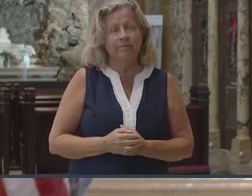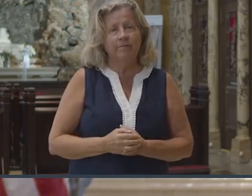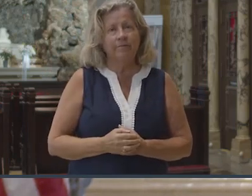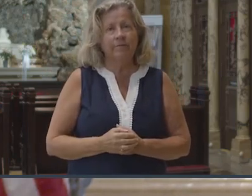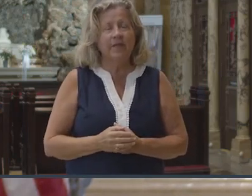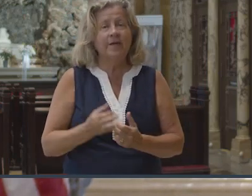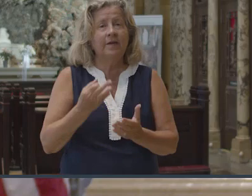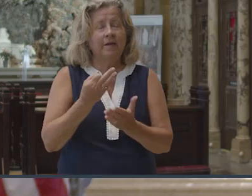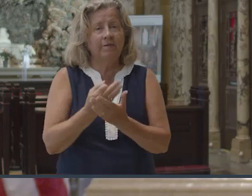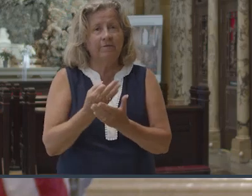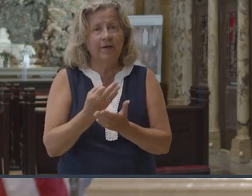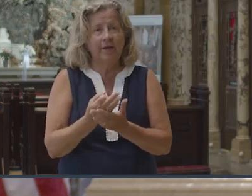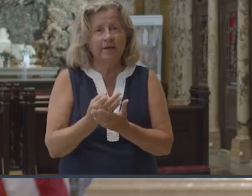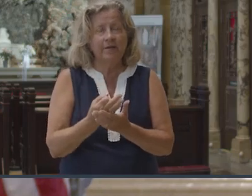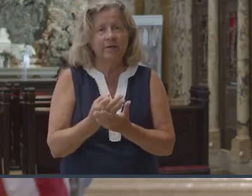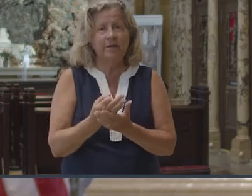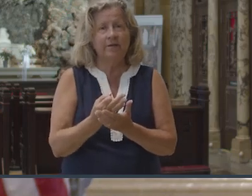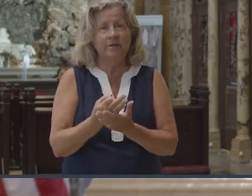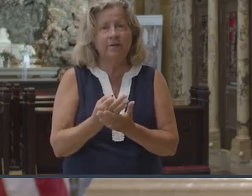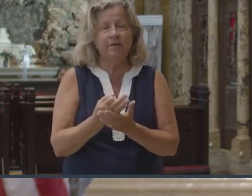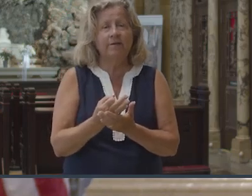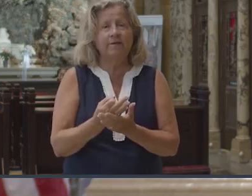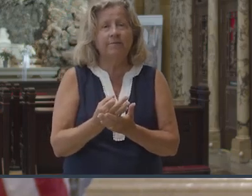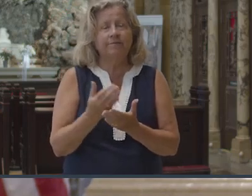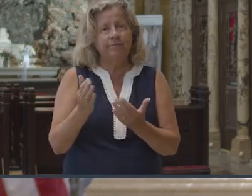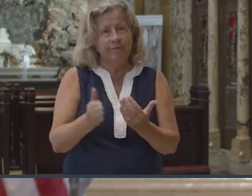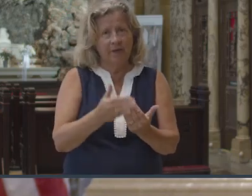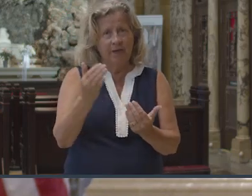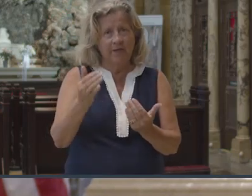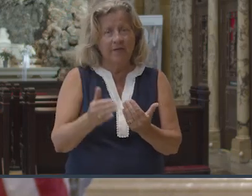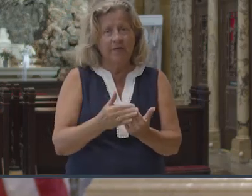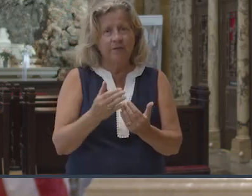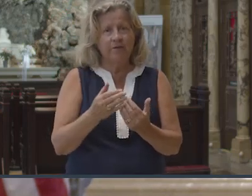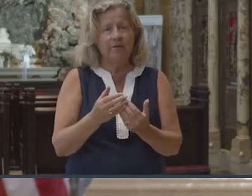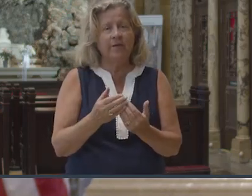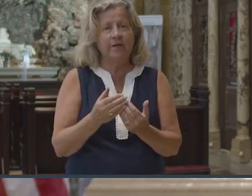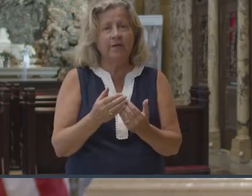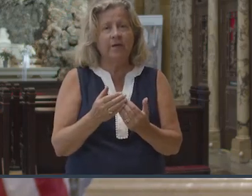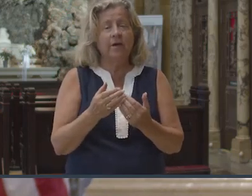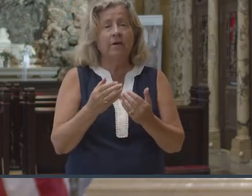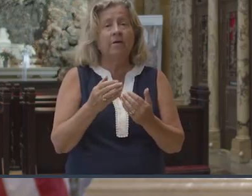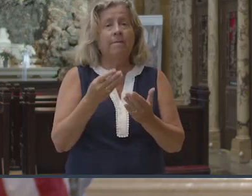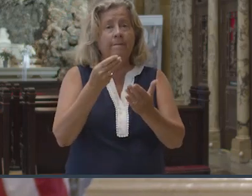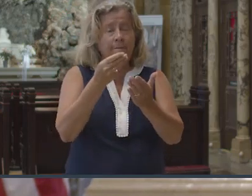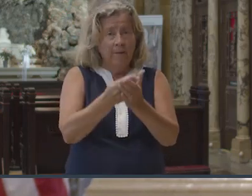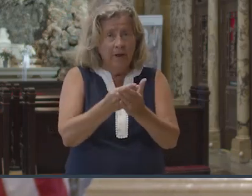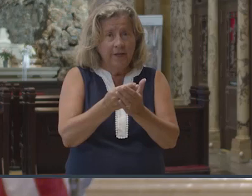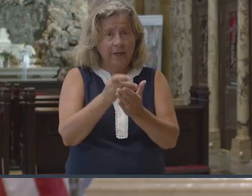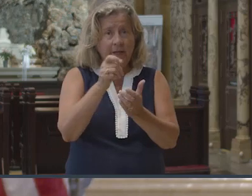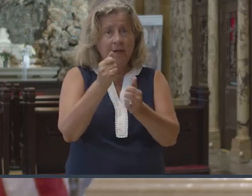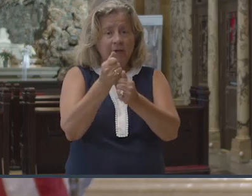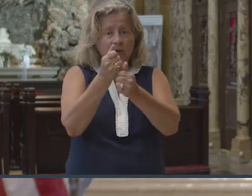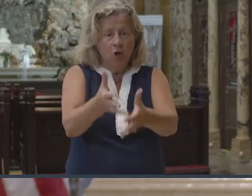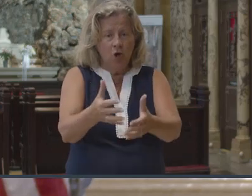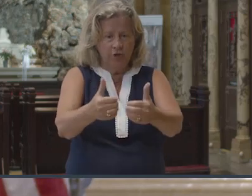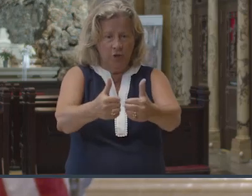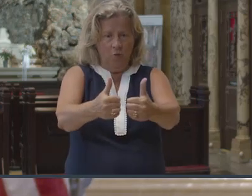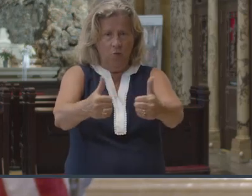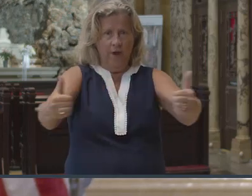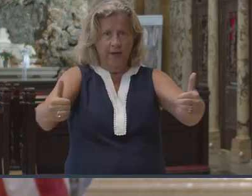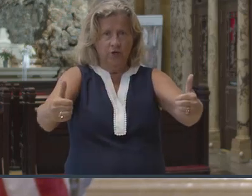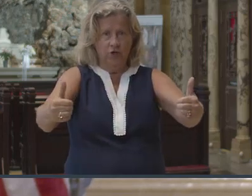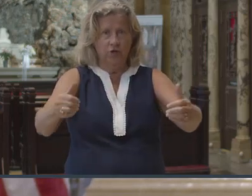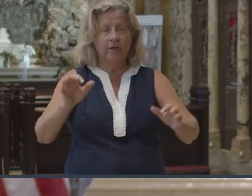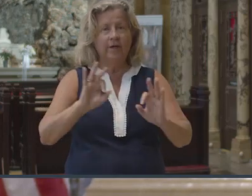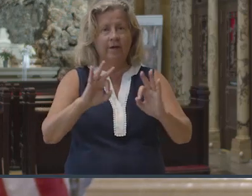fact, wealth and property can easily drive a wedge between family members, as in the case of the